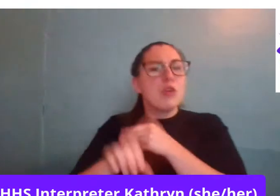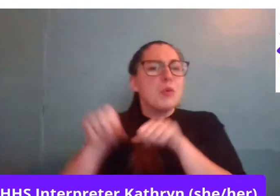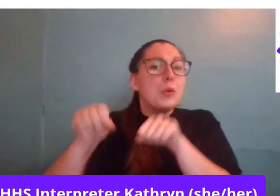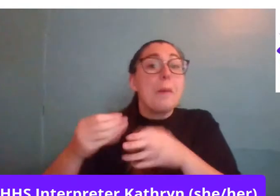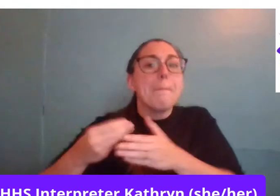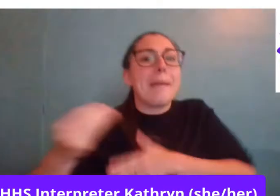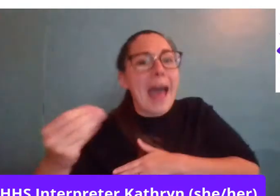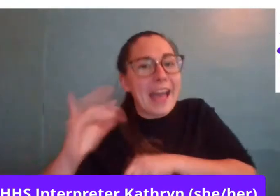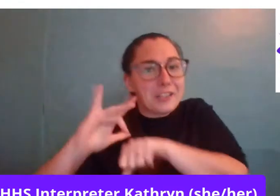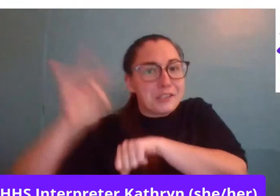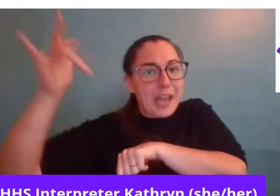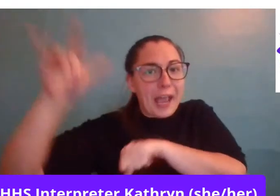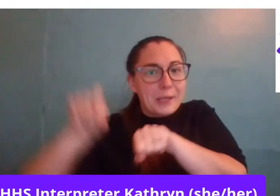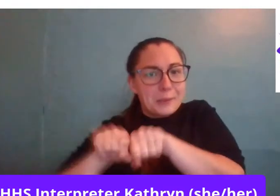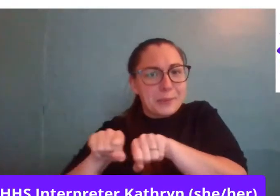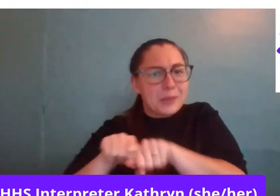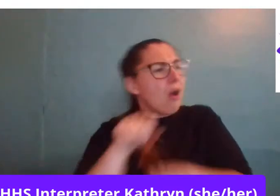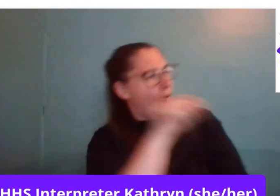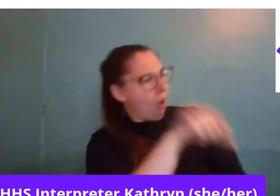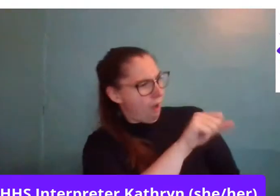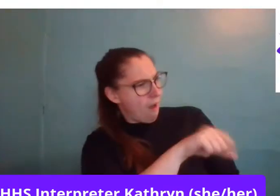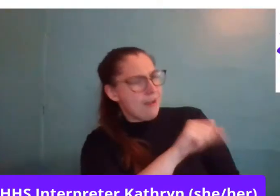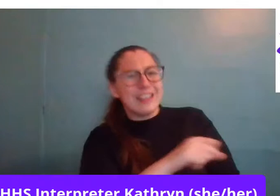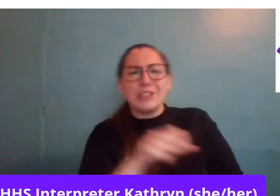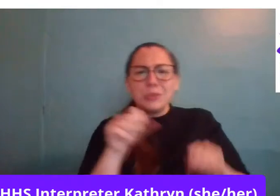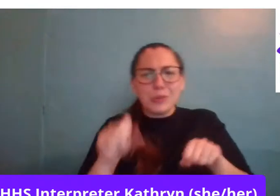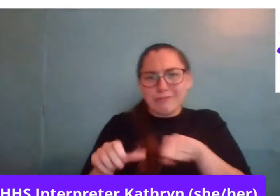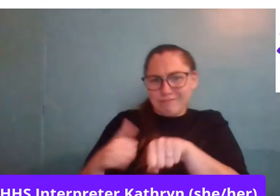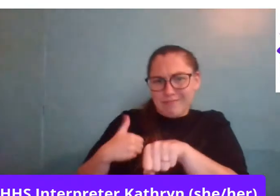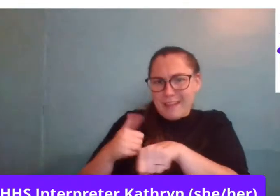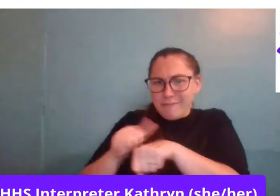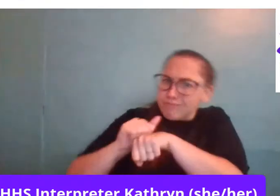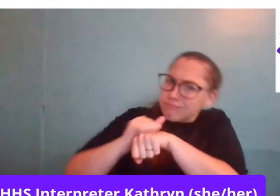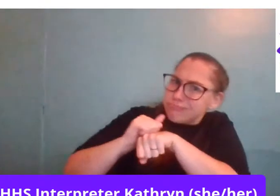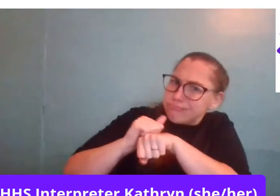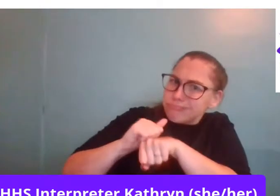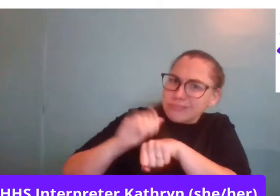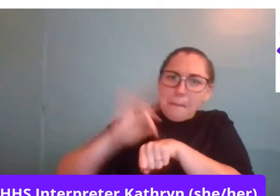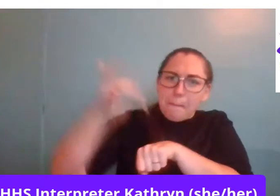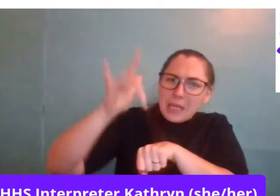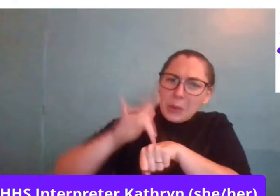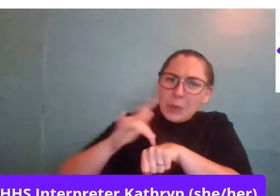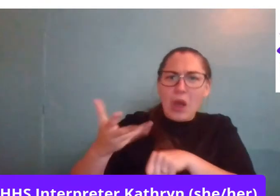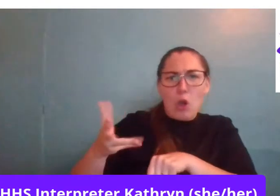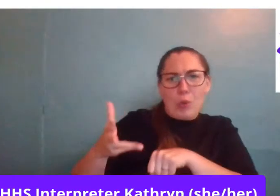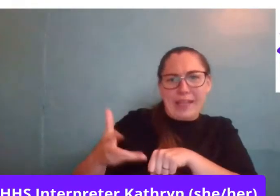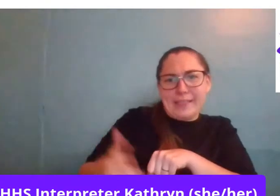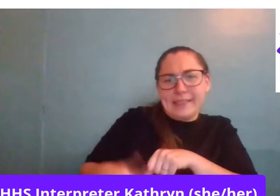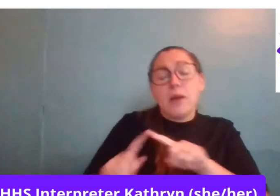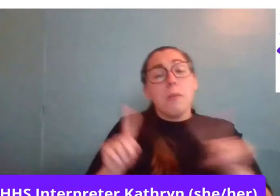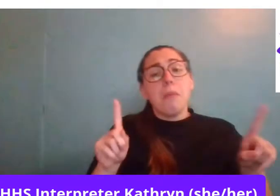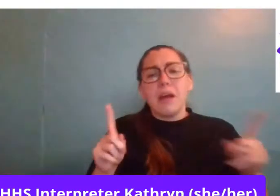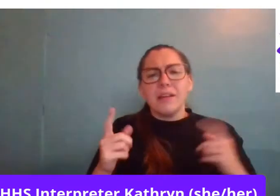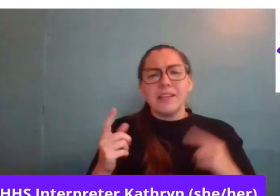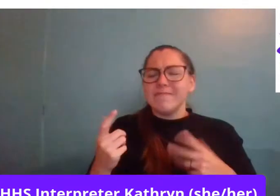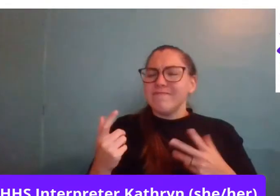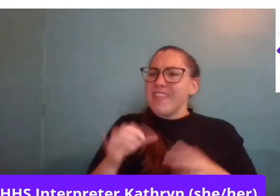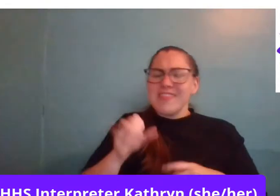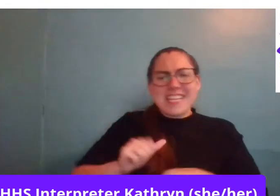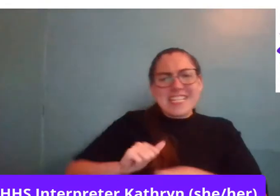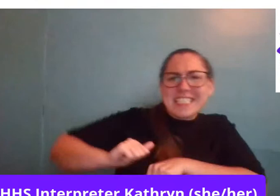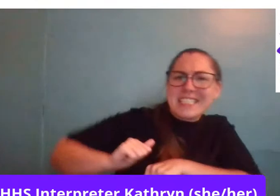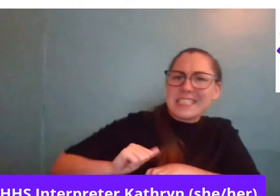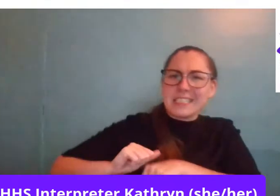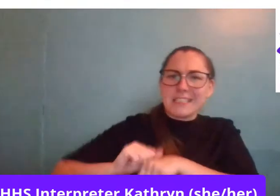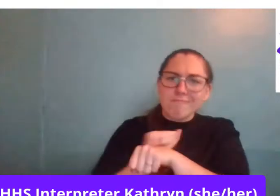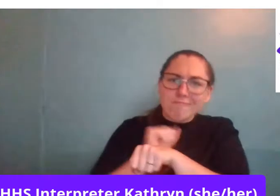and most definitely. Belt buckles that were already glistening. So, but there was something about that elbow work